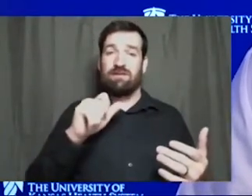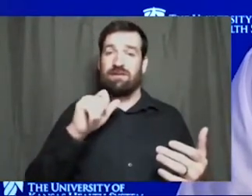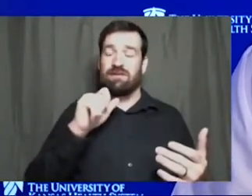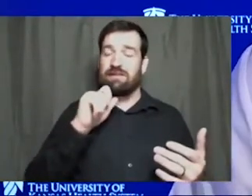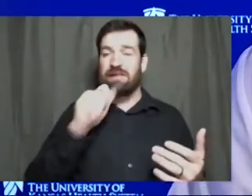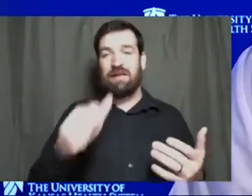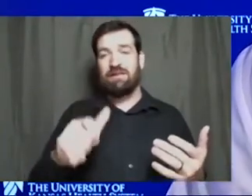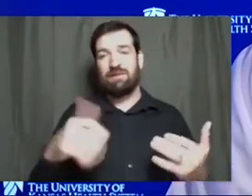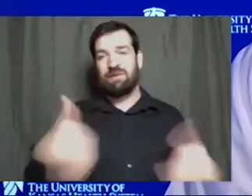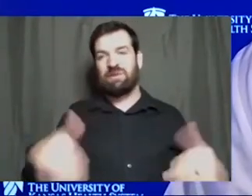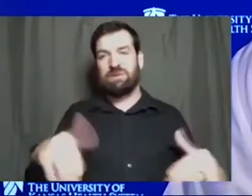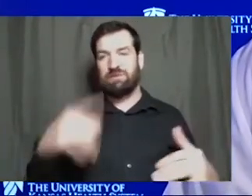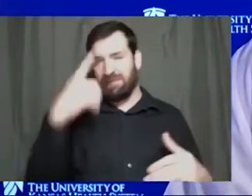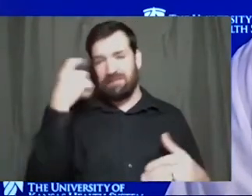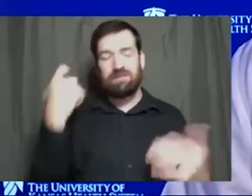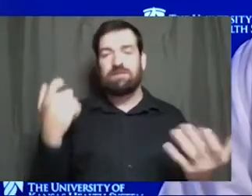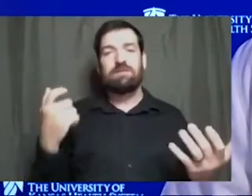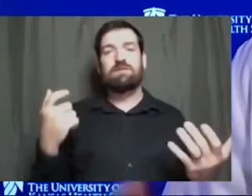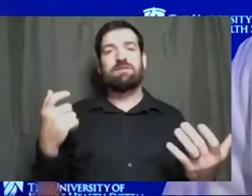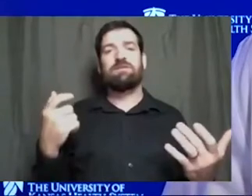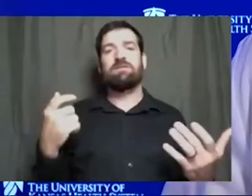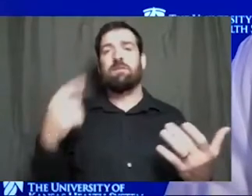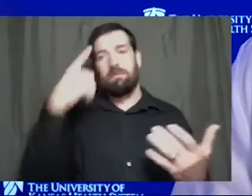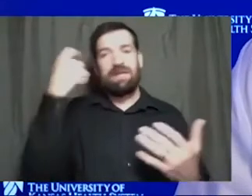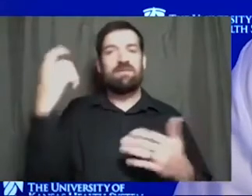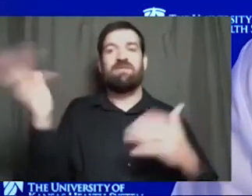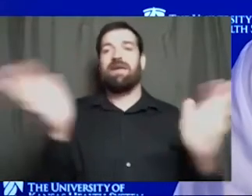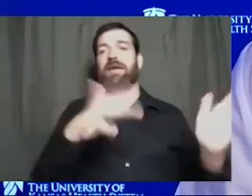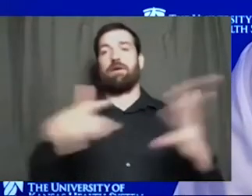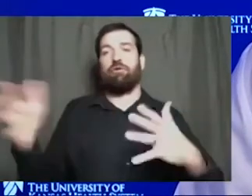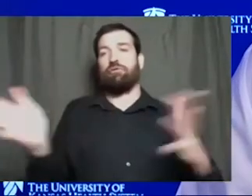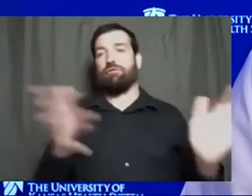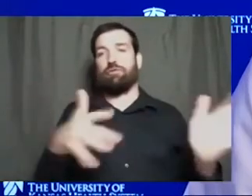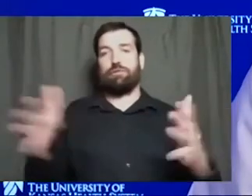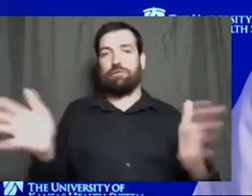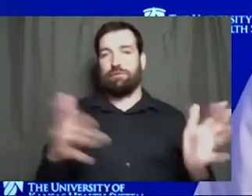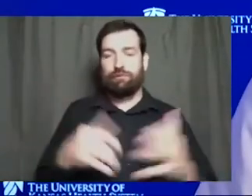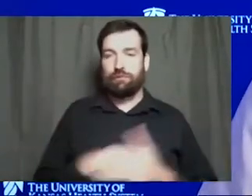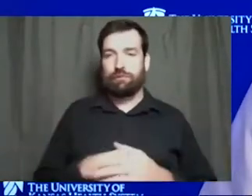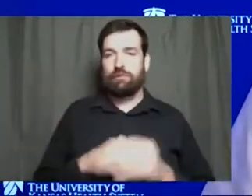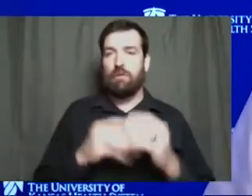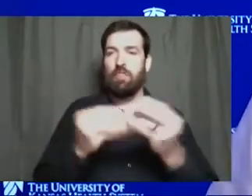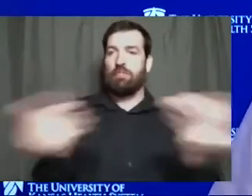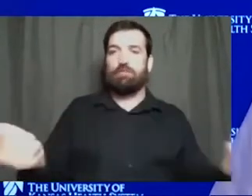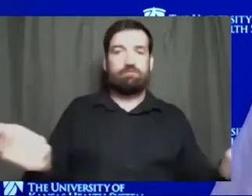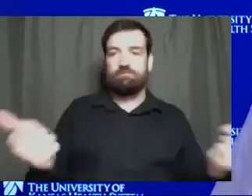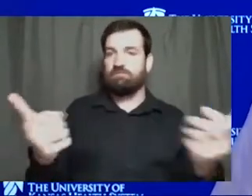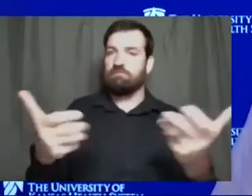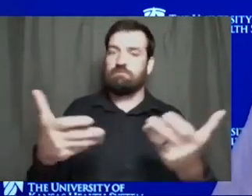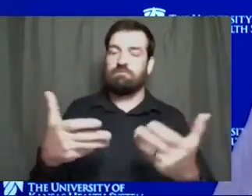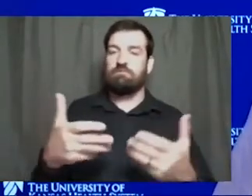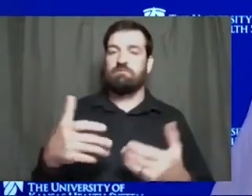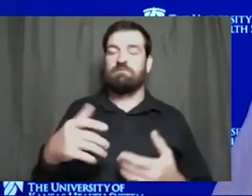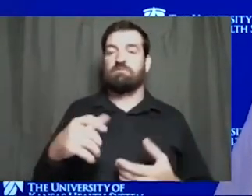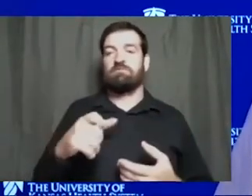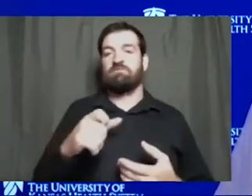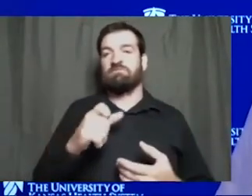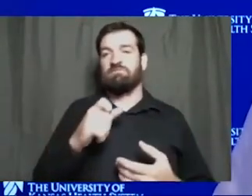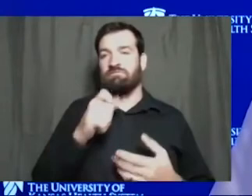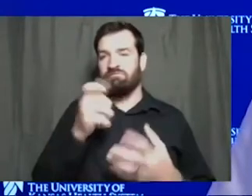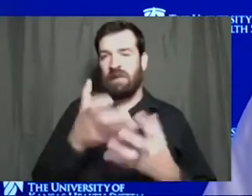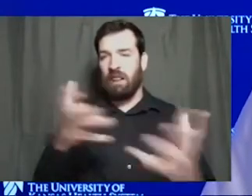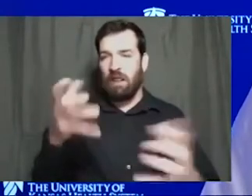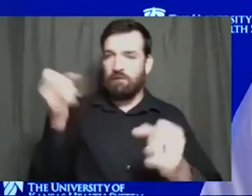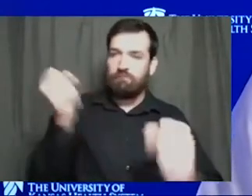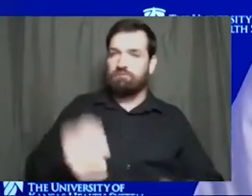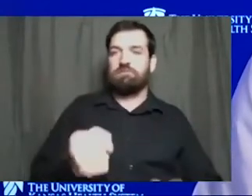mostly because of that turbulent air that's flowing and just dispersing very, very low concentrations of droplets. I think